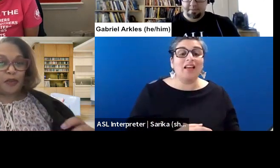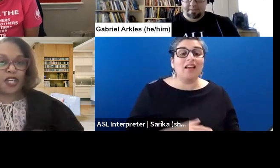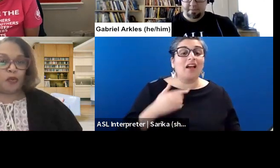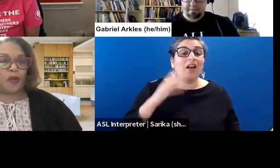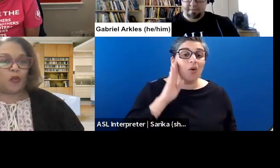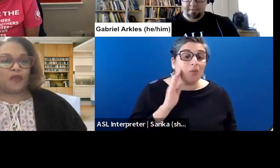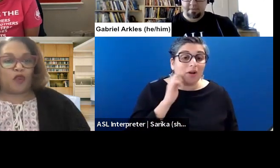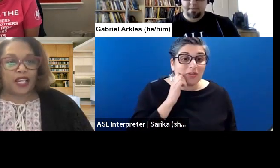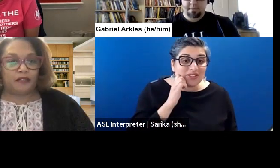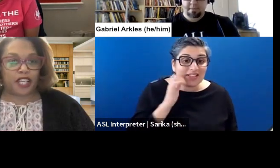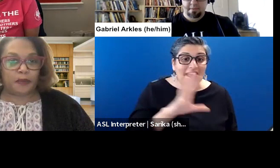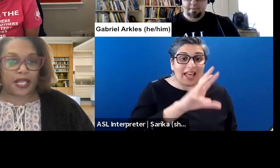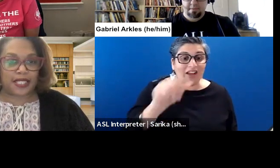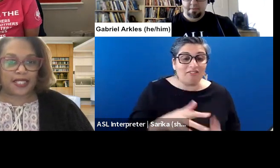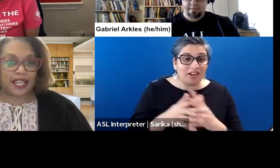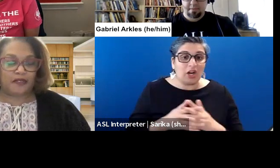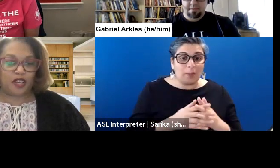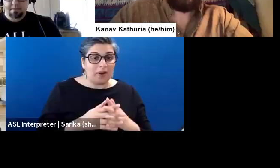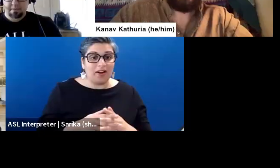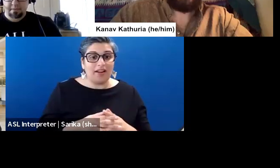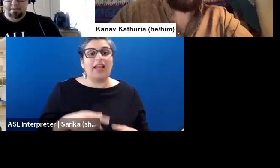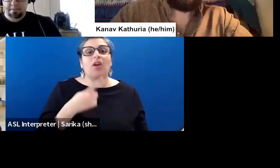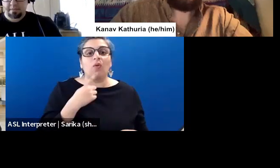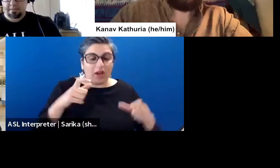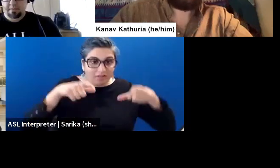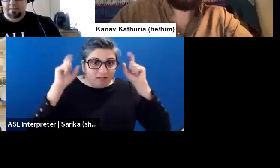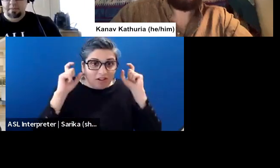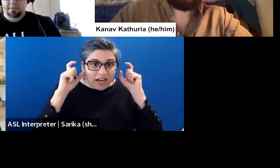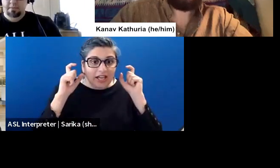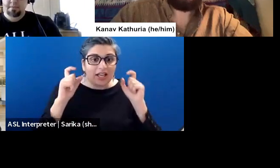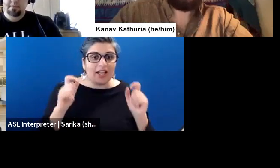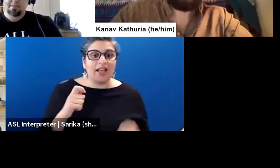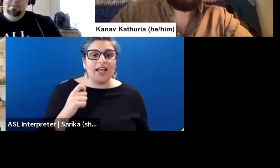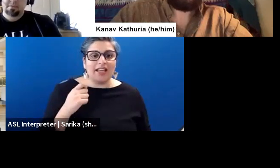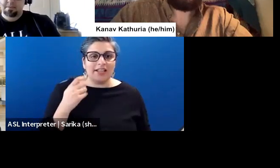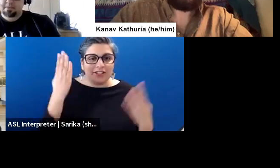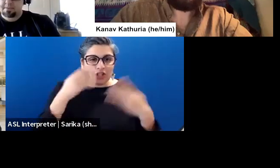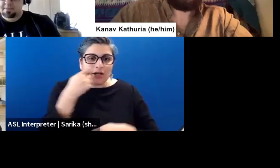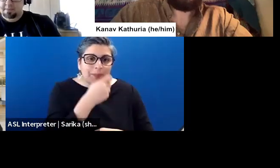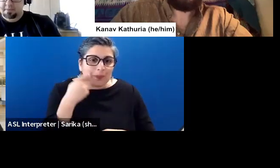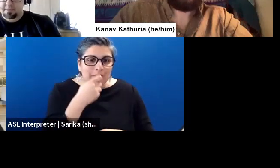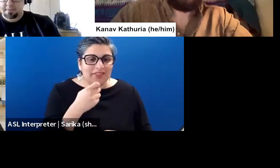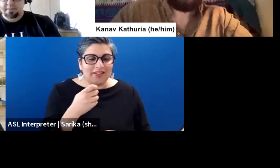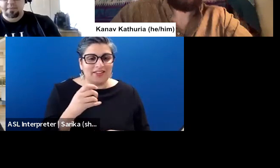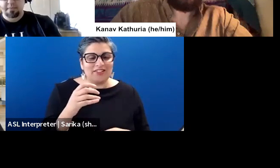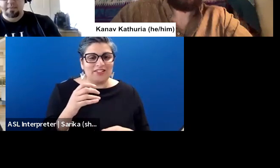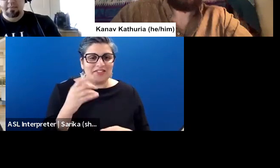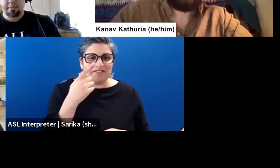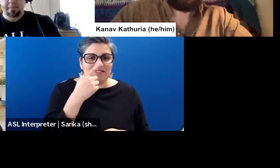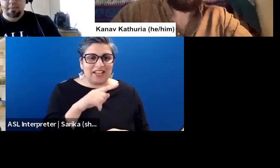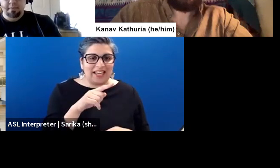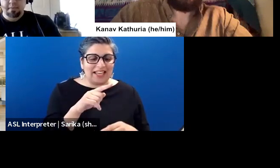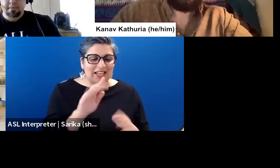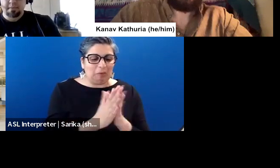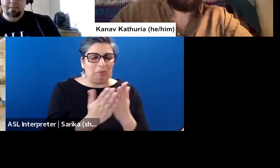brown-skinned African-American woman. I'm wearing red frame glasses. I have on a dark lipstick. There is a fake virtual bookcase